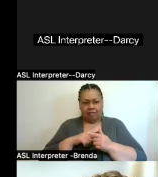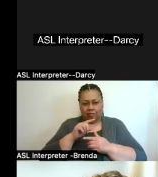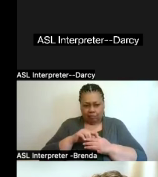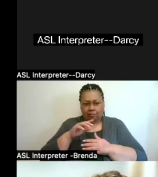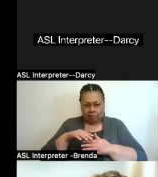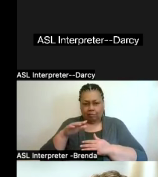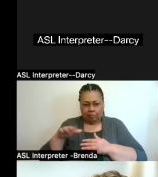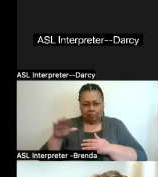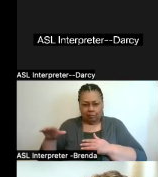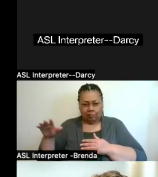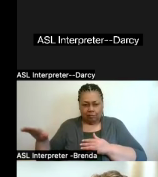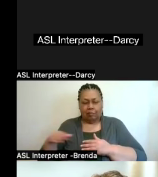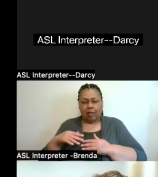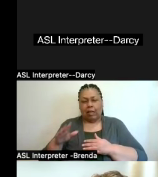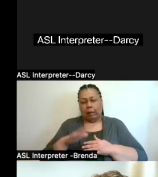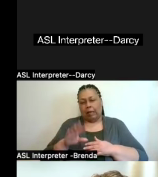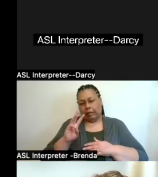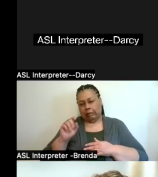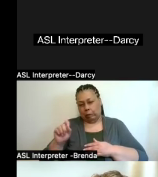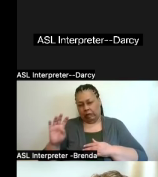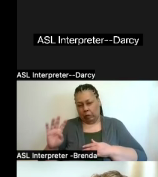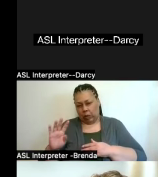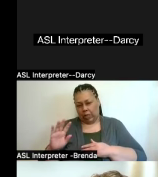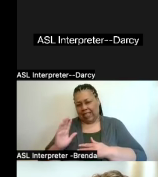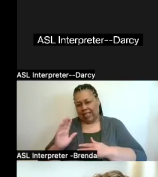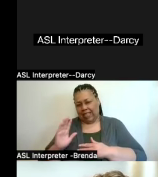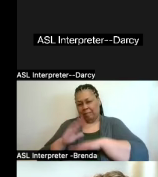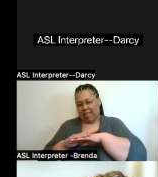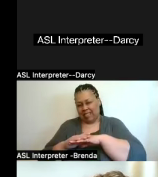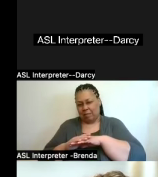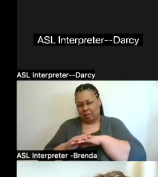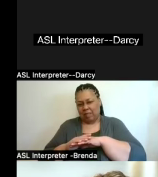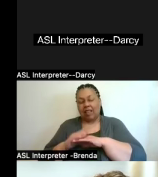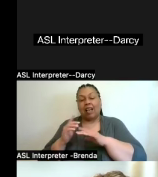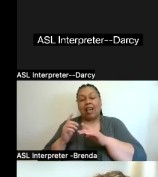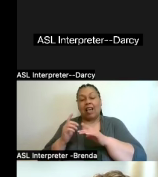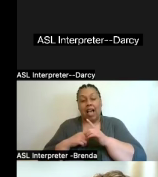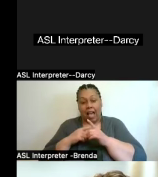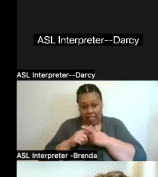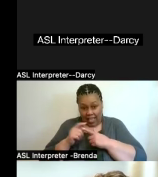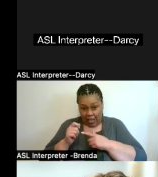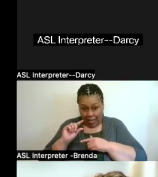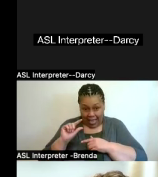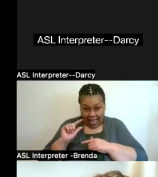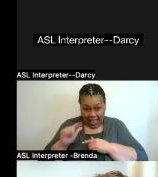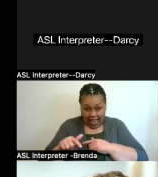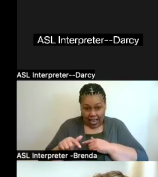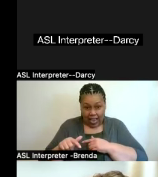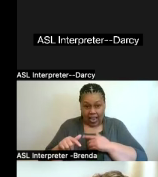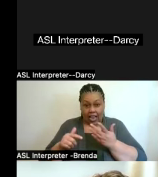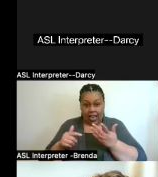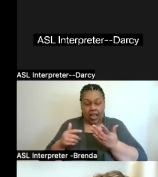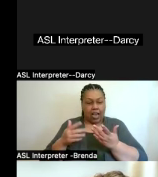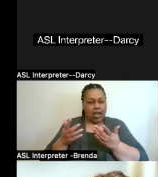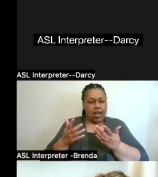It reaches a magnitude estimate of about 6.4 is its maximum. But then a little bit later, once Finder detects